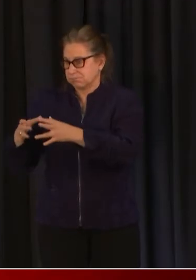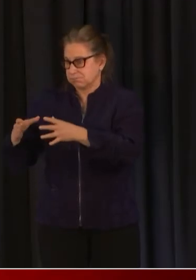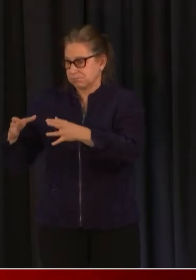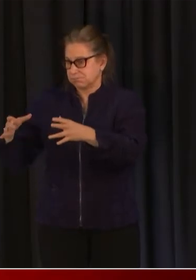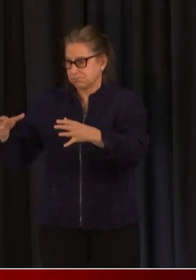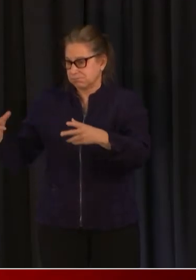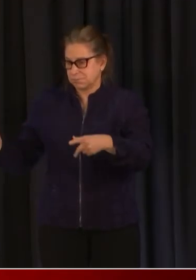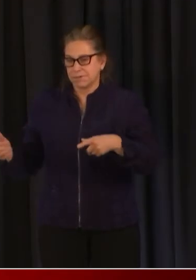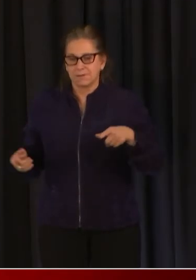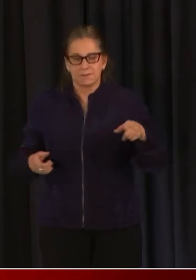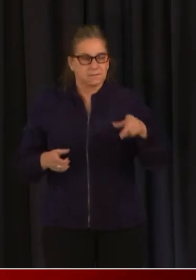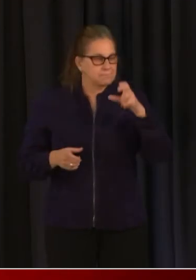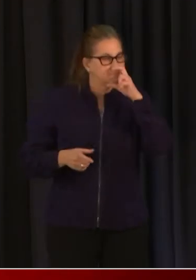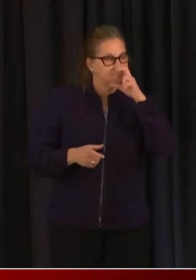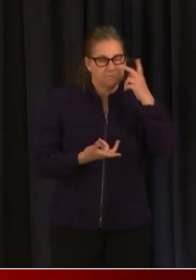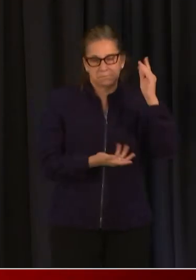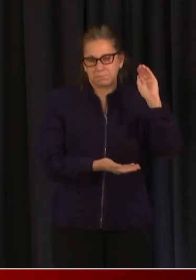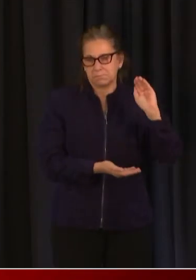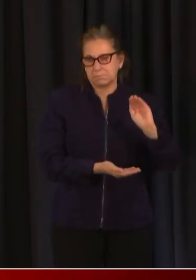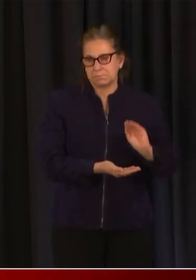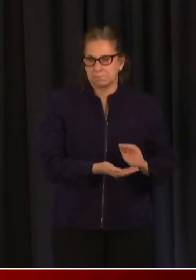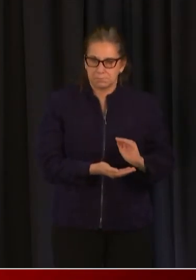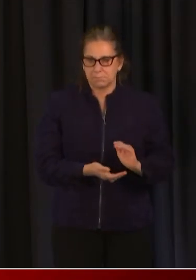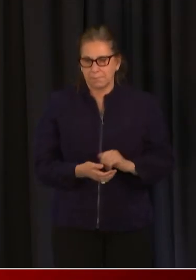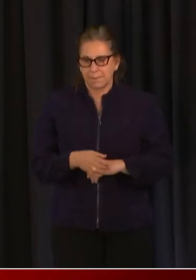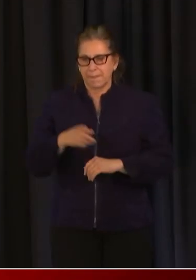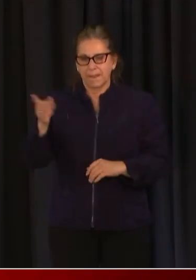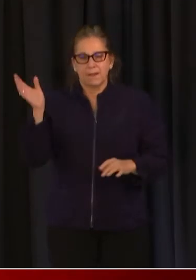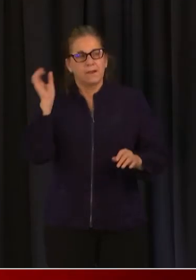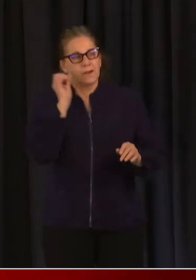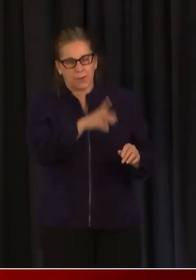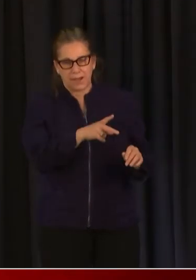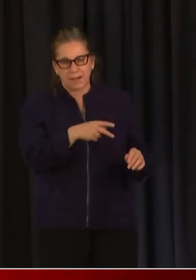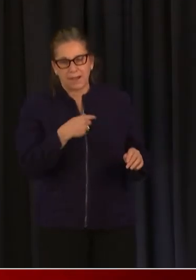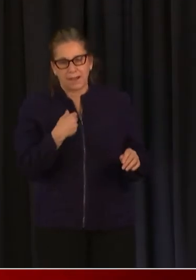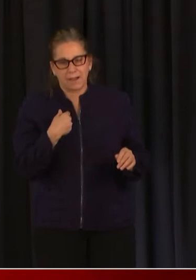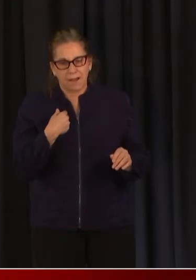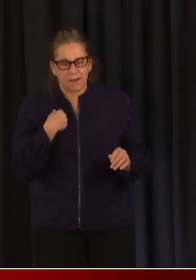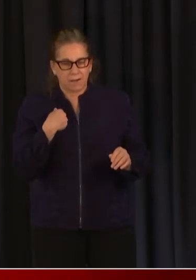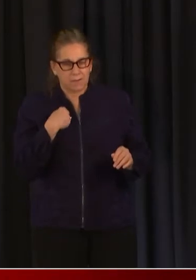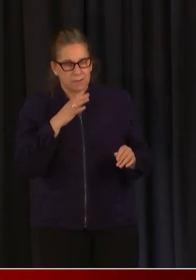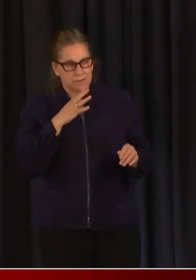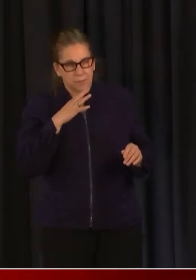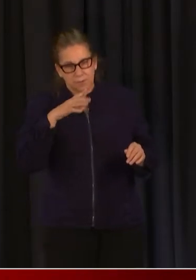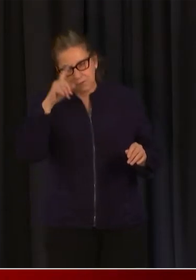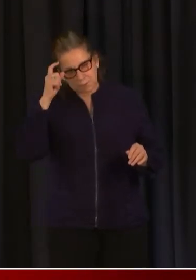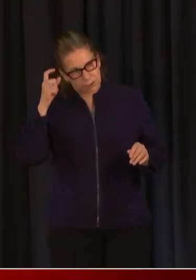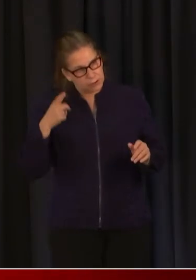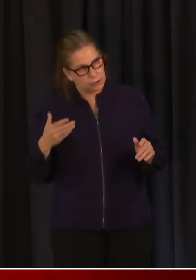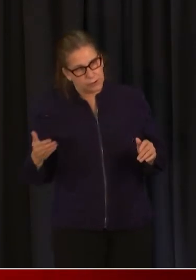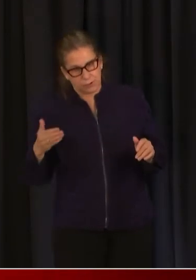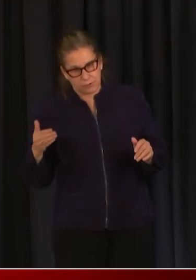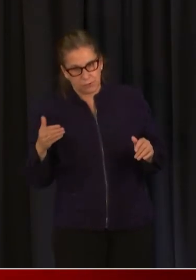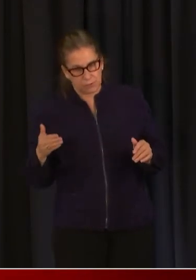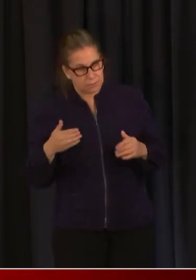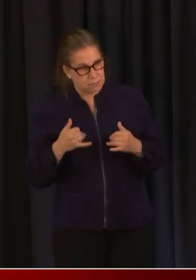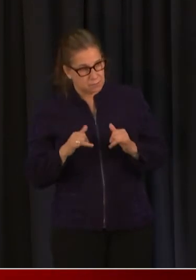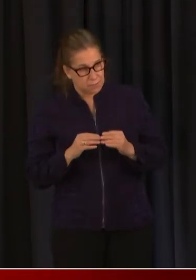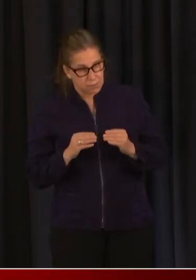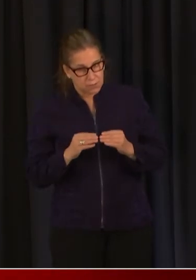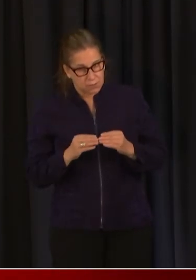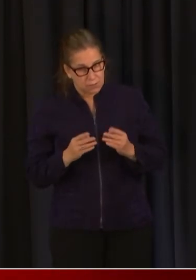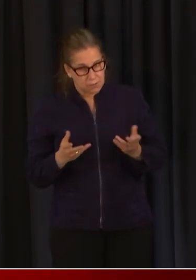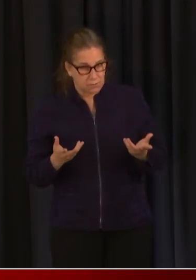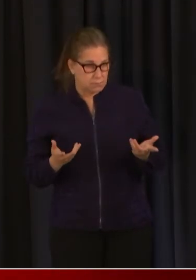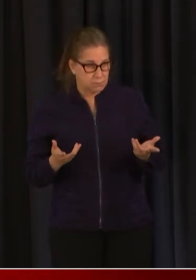activity more. So you were right on the verge of saying something more specific than later in the summer. If the numbers continue to trend in the